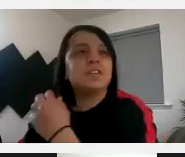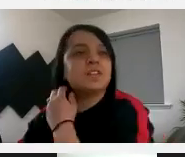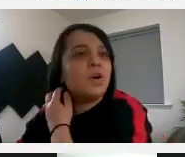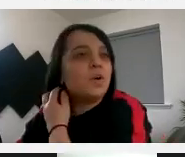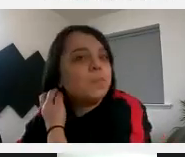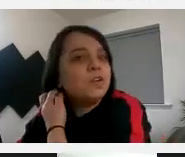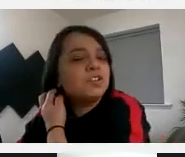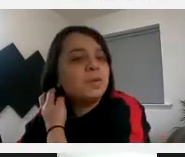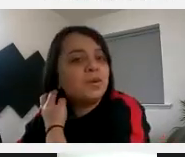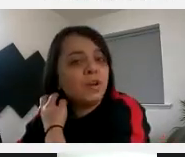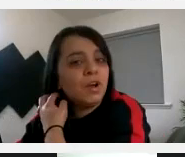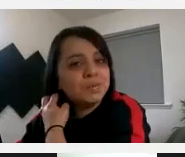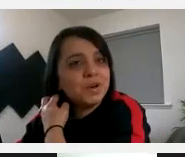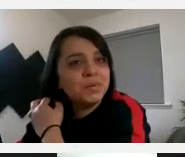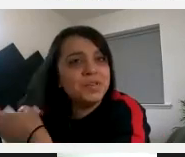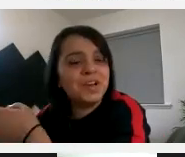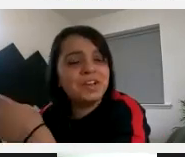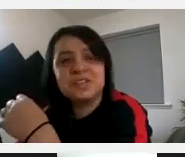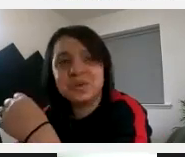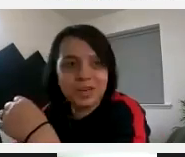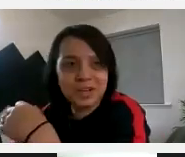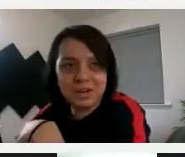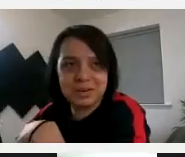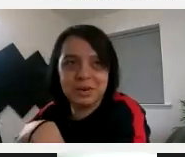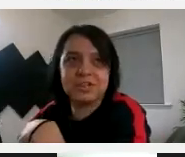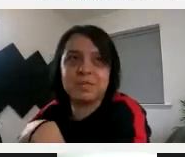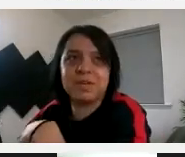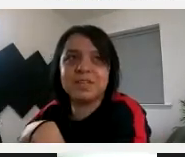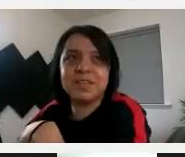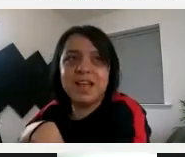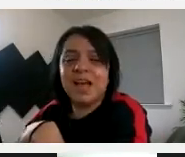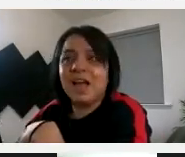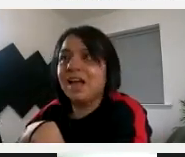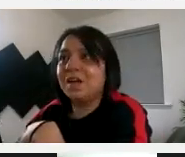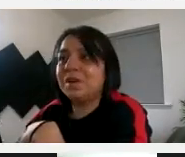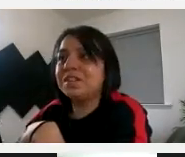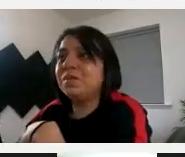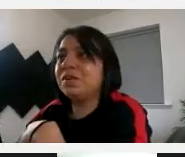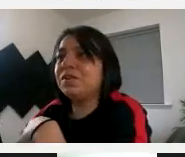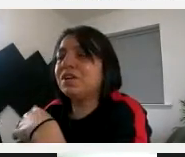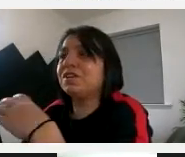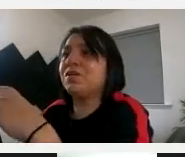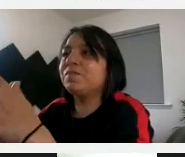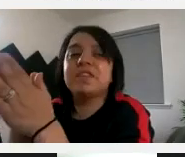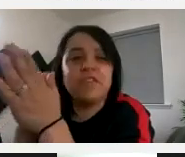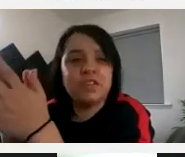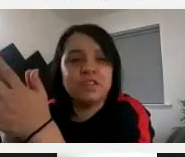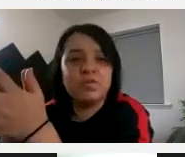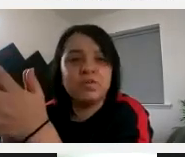Right, so I'm going to just do a little icebreaker with you guys, just to wake you guys up a little bit, and see what you guys know.